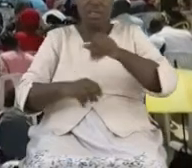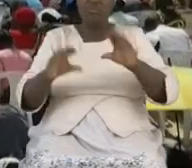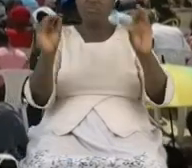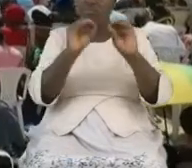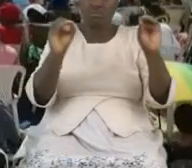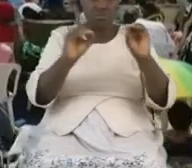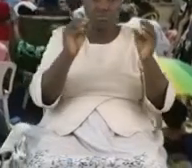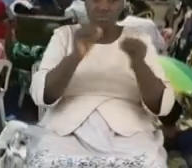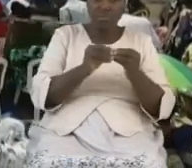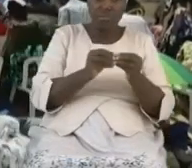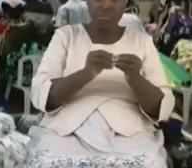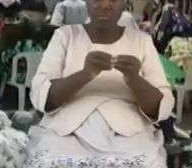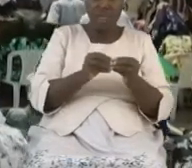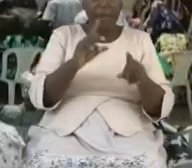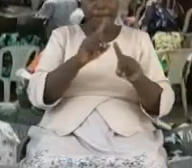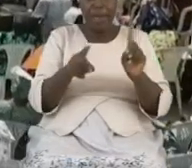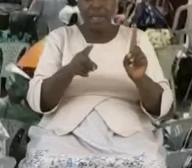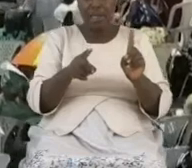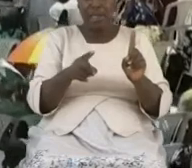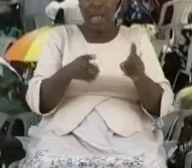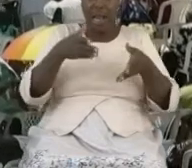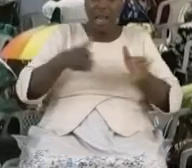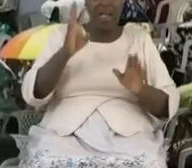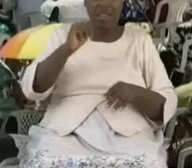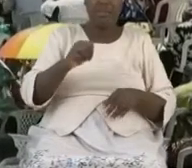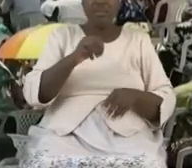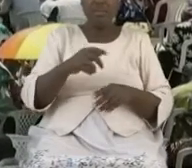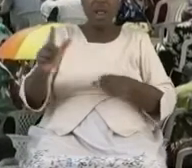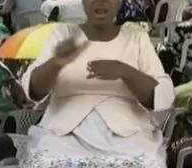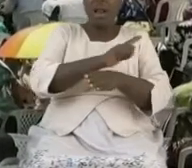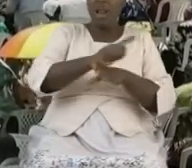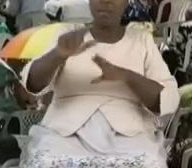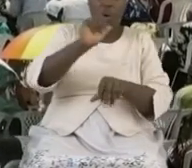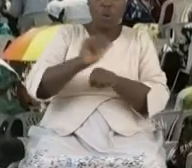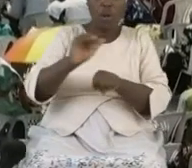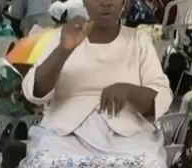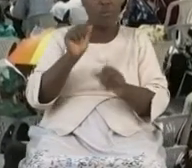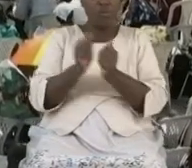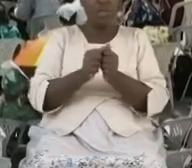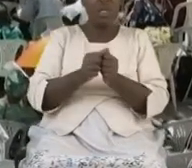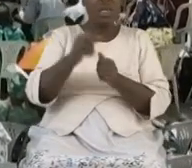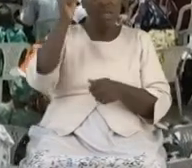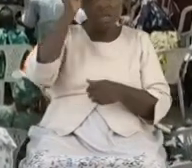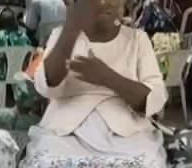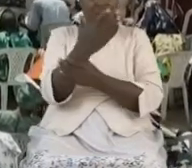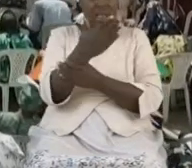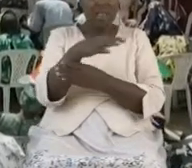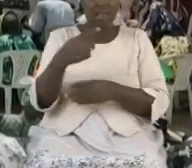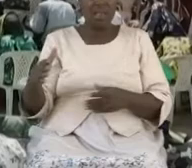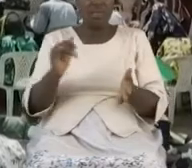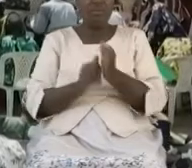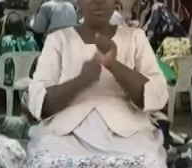him labor, working with his hands, the things which is good, the thing which is